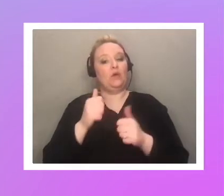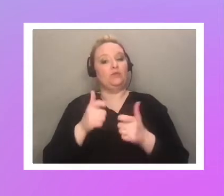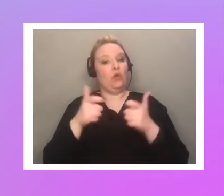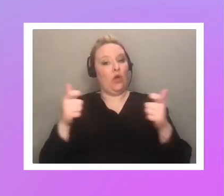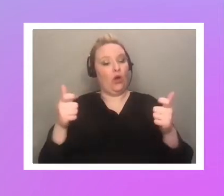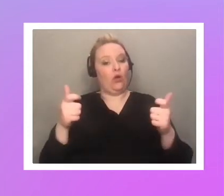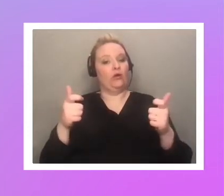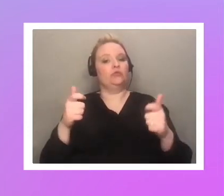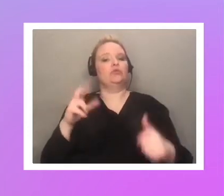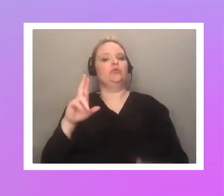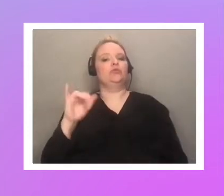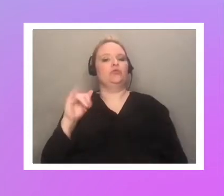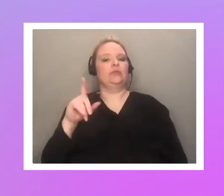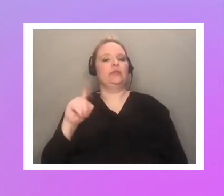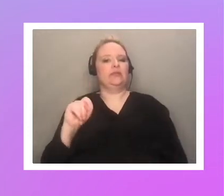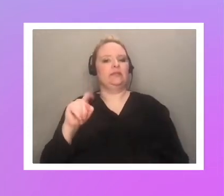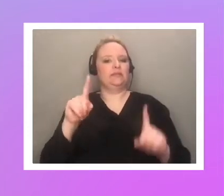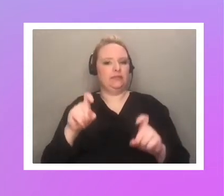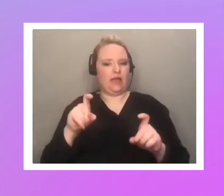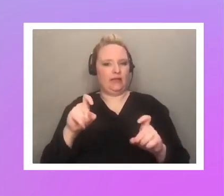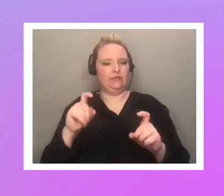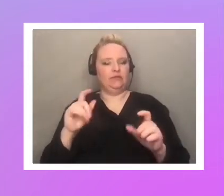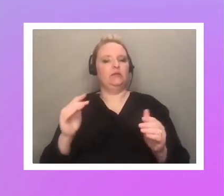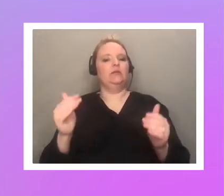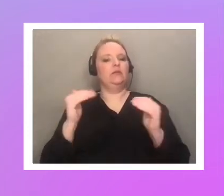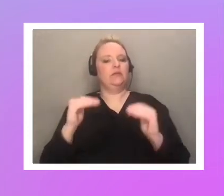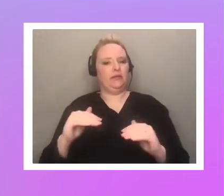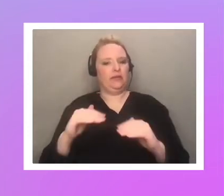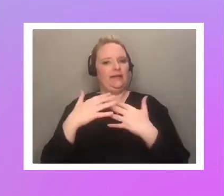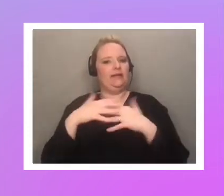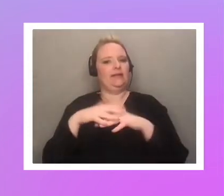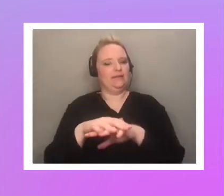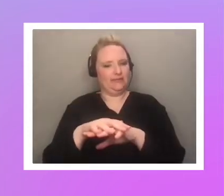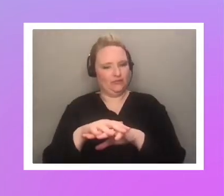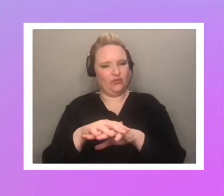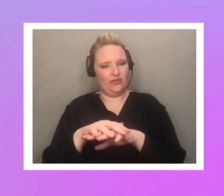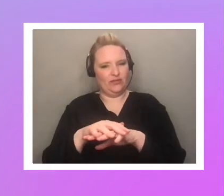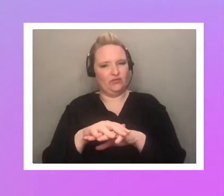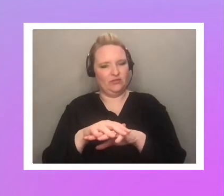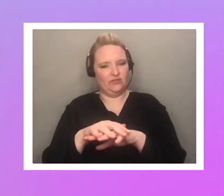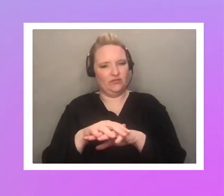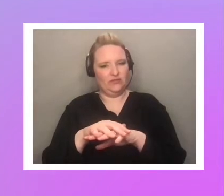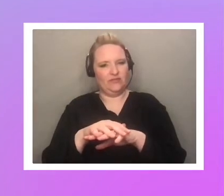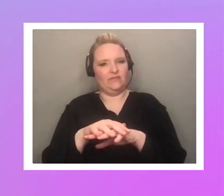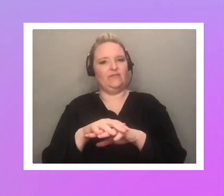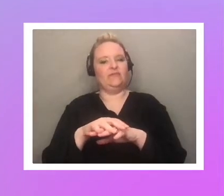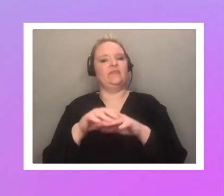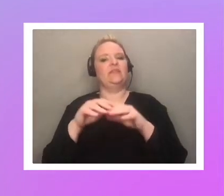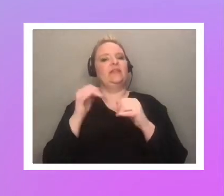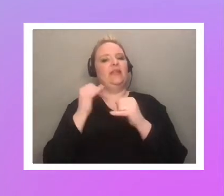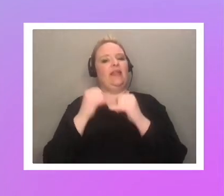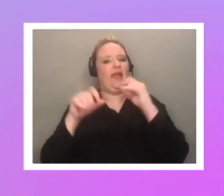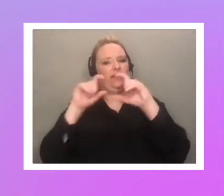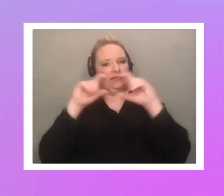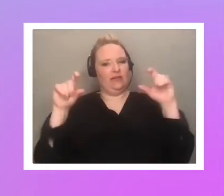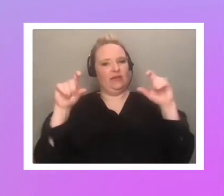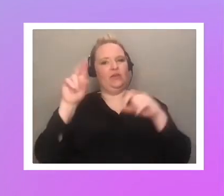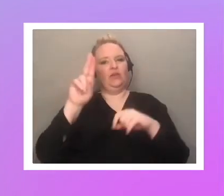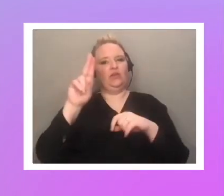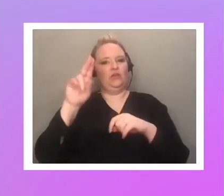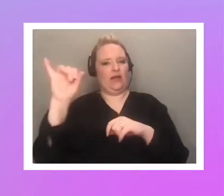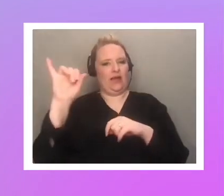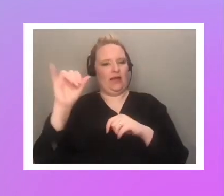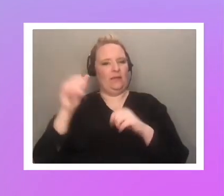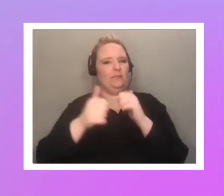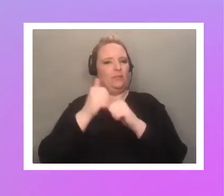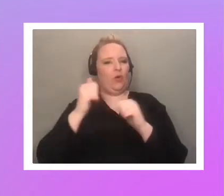tests. Then there's integration, which is the second, biggest part, and then there's UI, which is still the